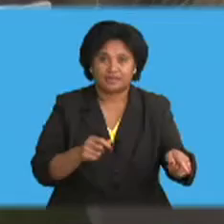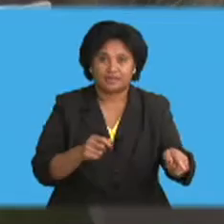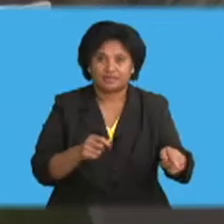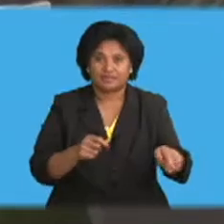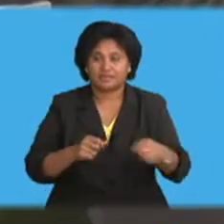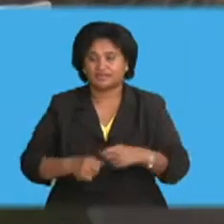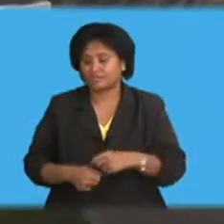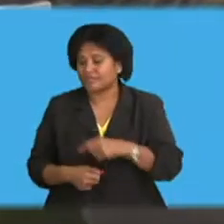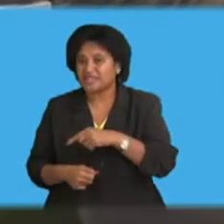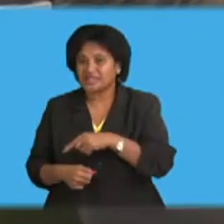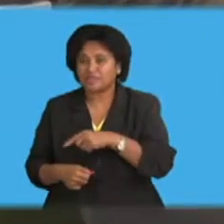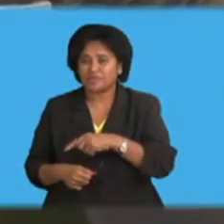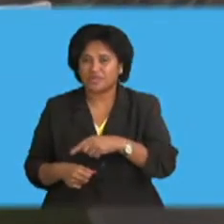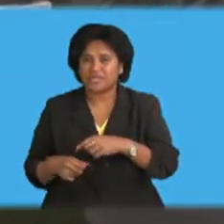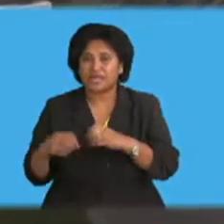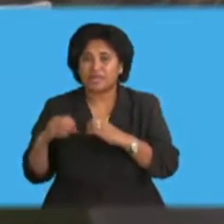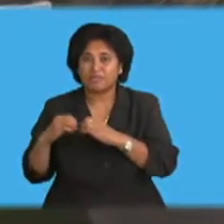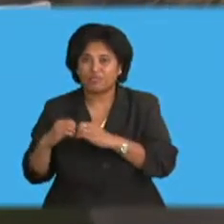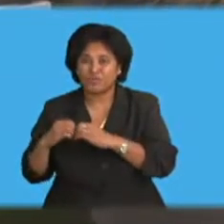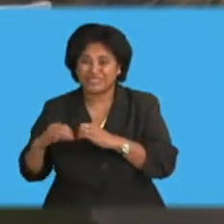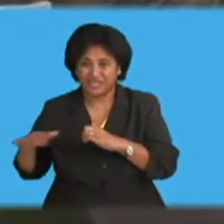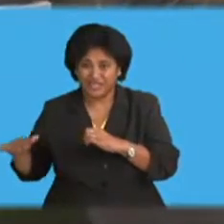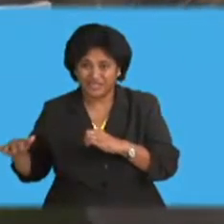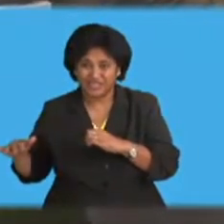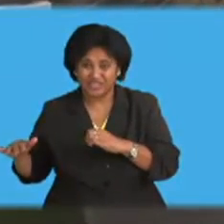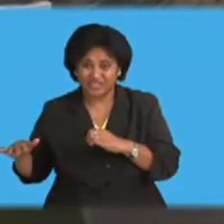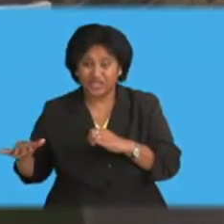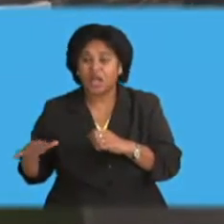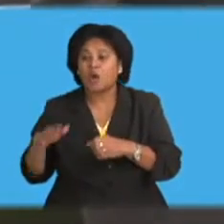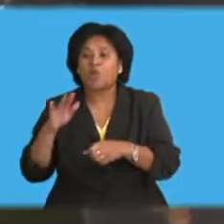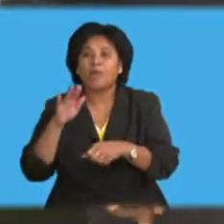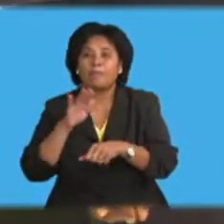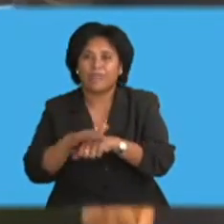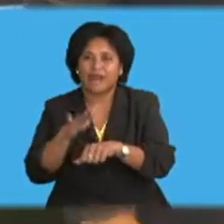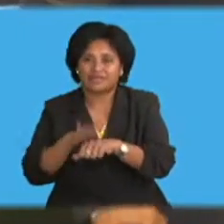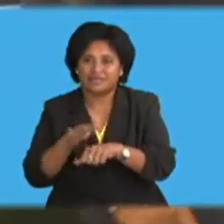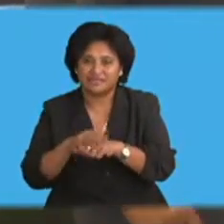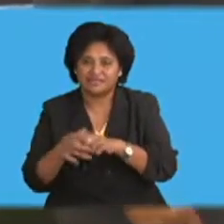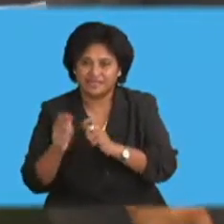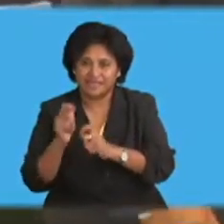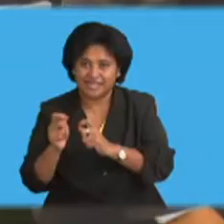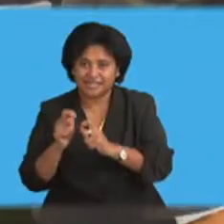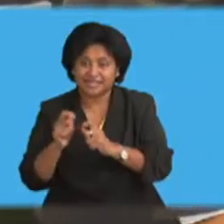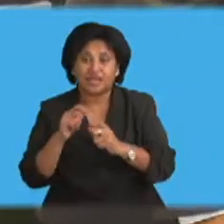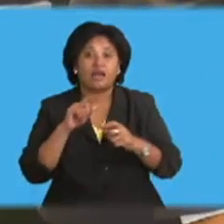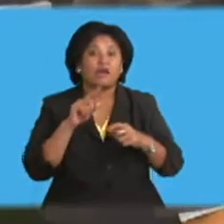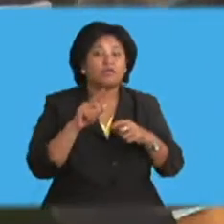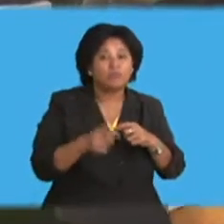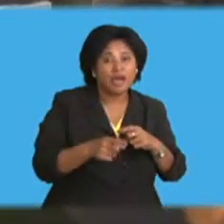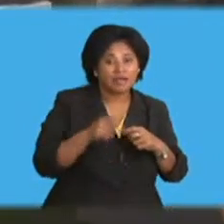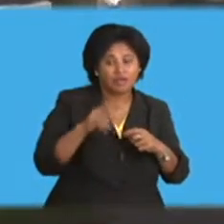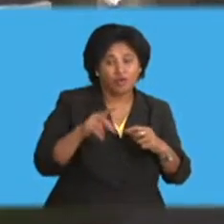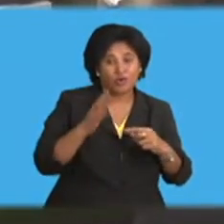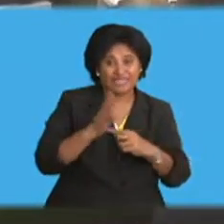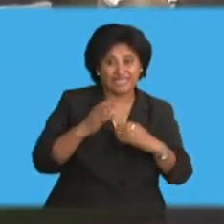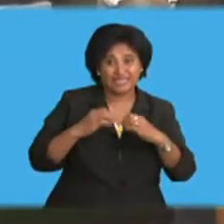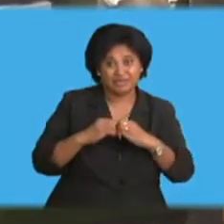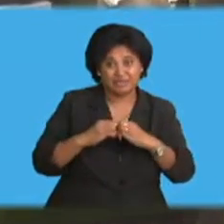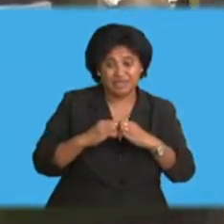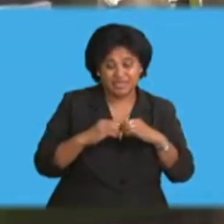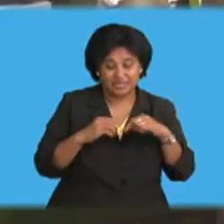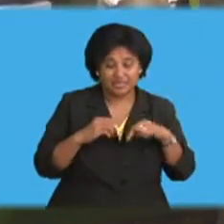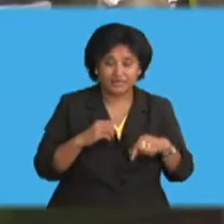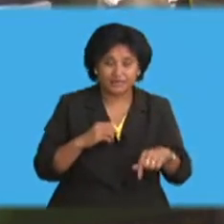brucellosis. Field collection for brucellosis is on blood samples, but in TB, Madam